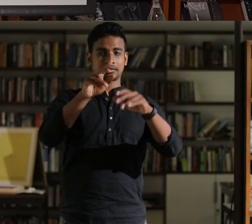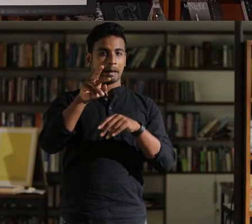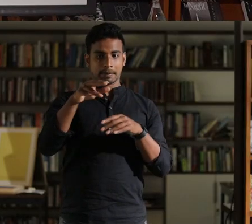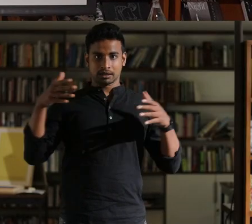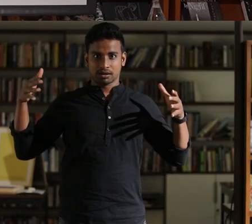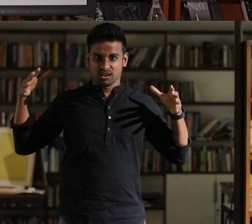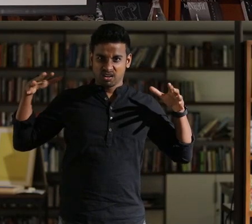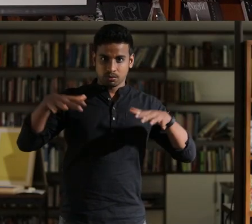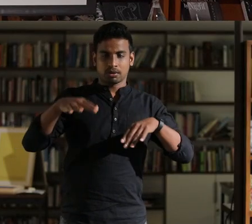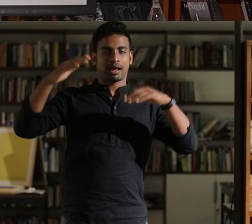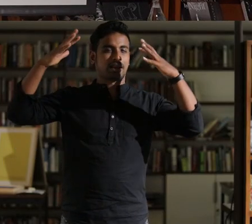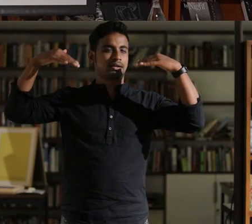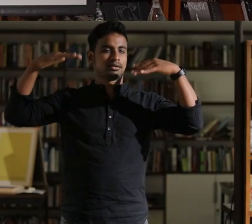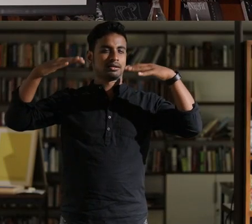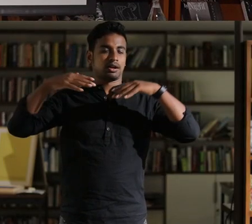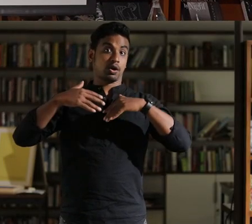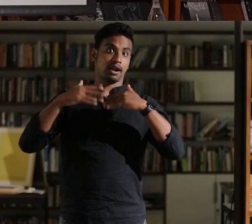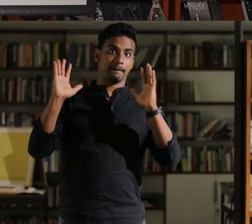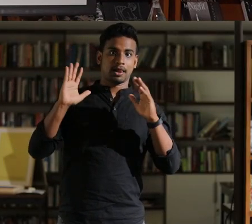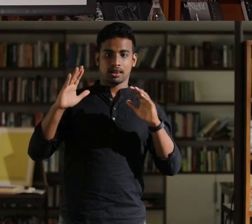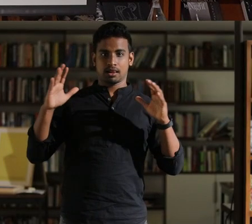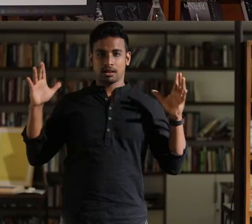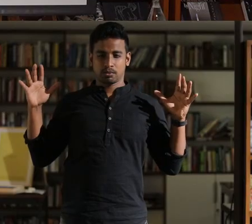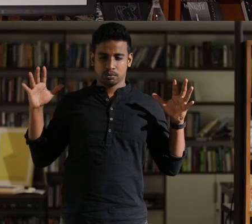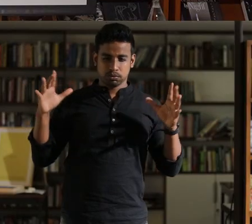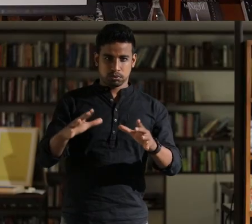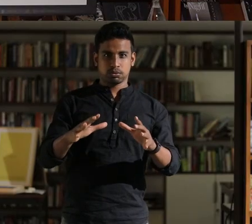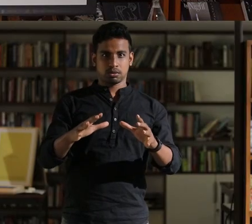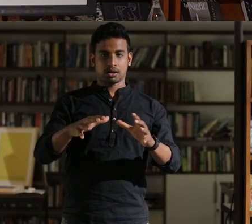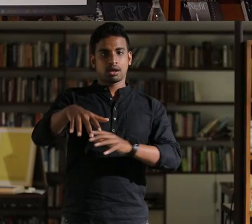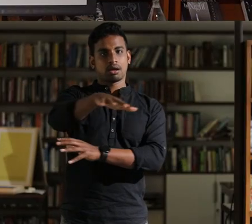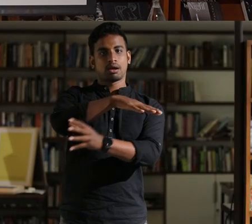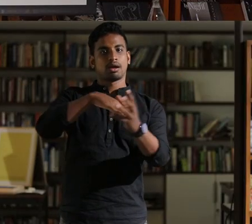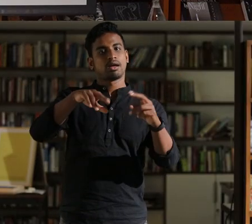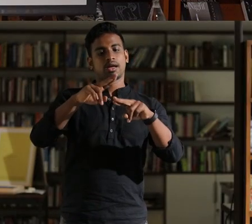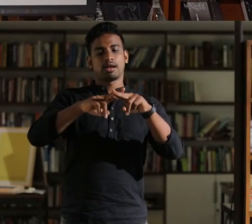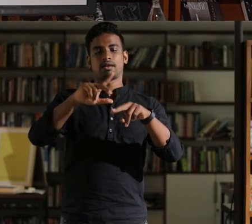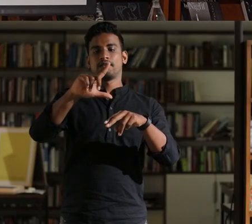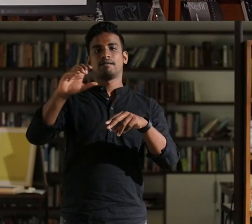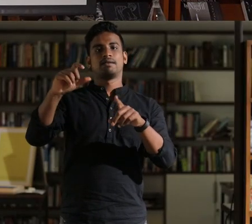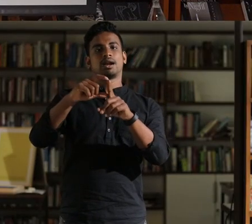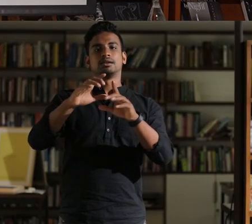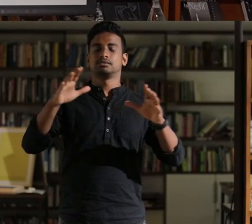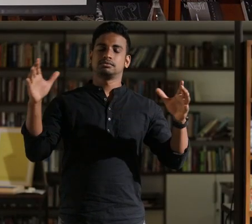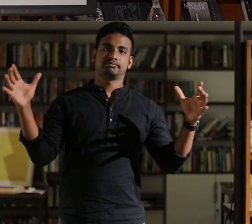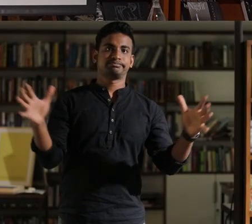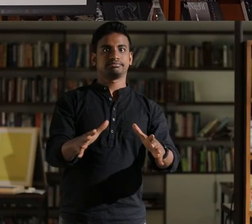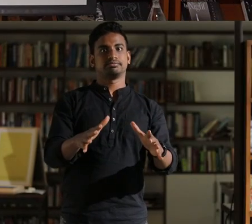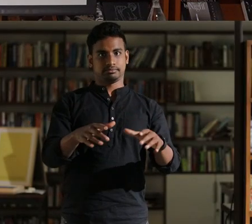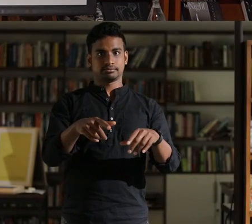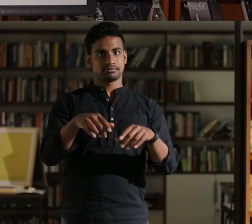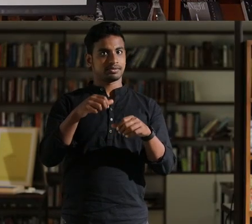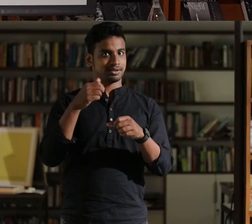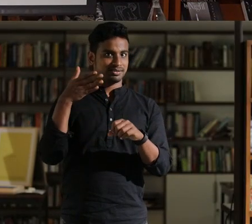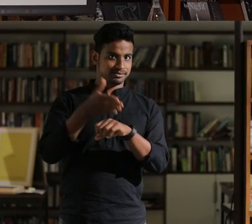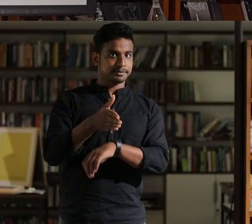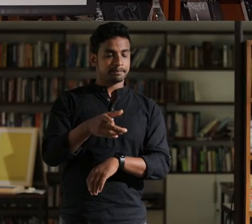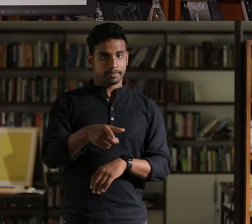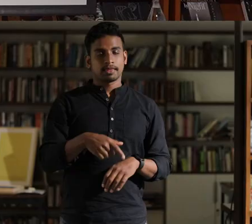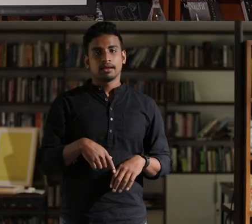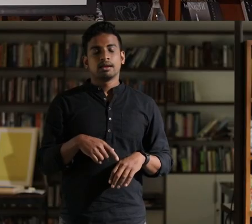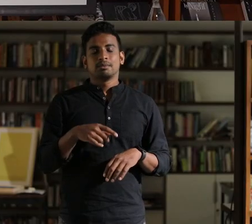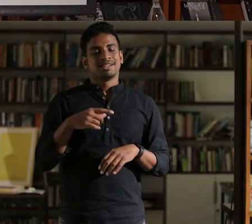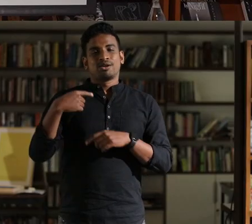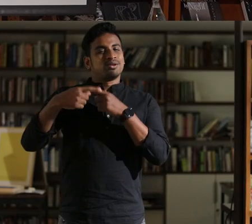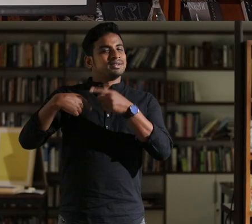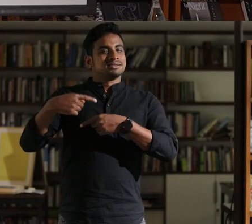But heavy rainfall years are not rare. They must have been happening over centuries. So when some friends of mine from there had